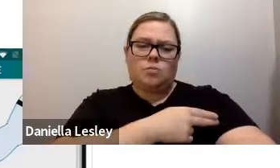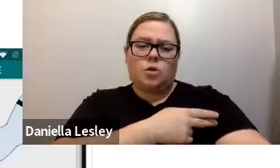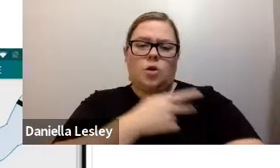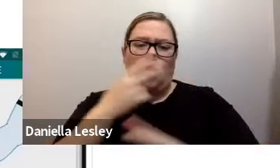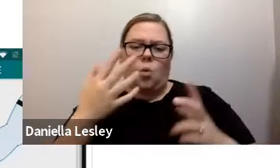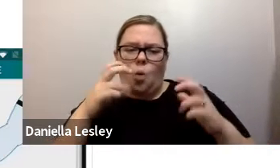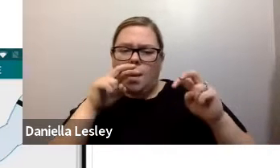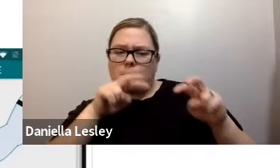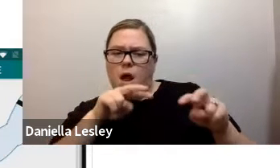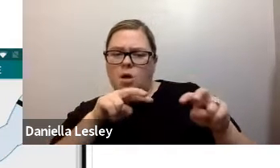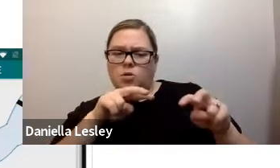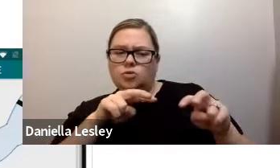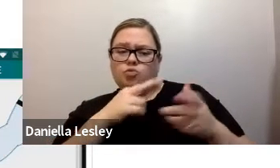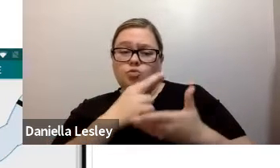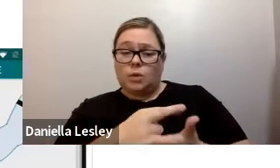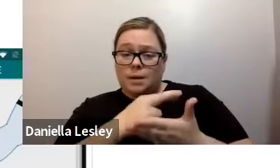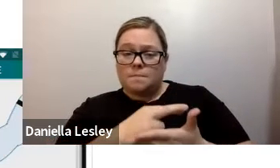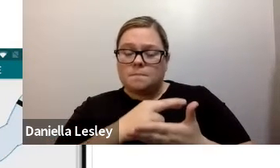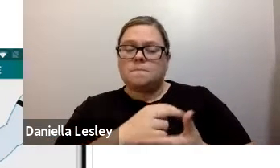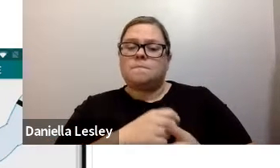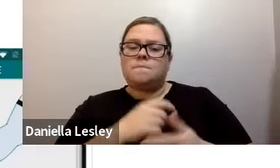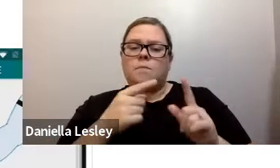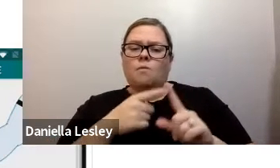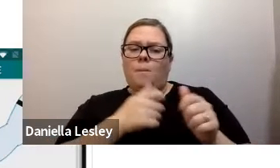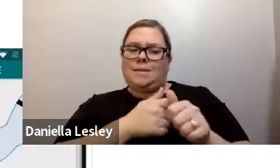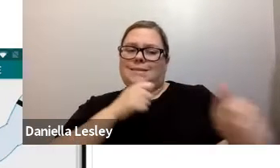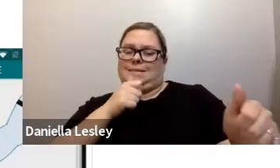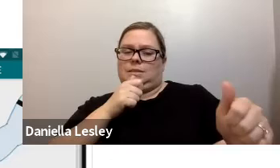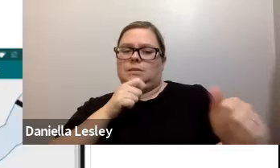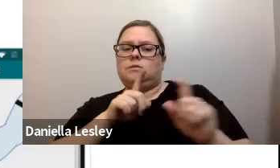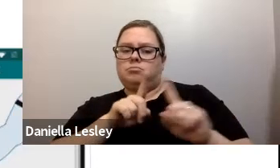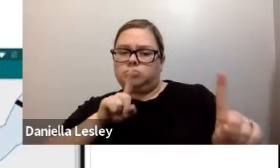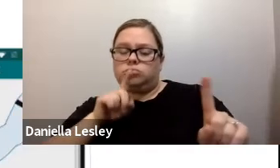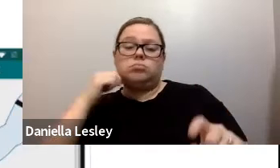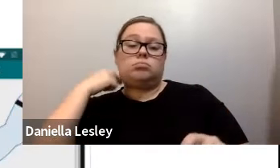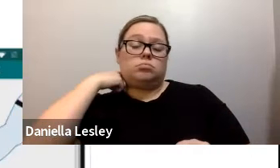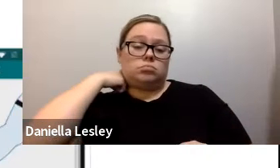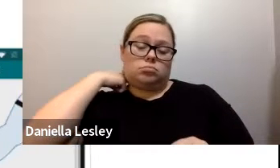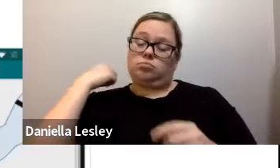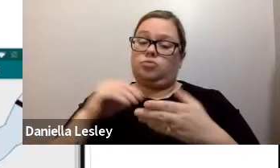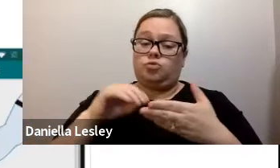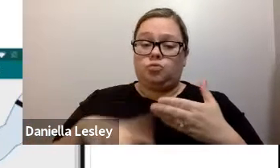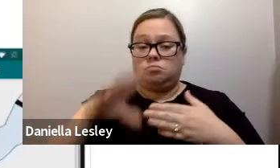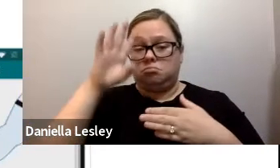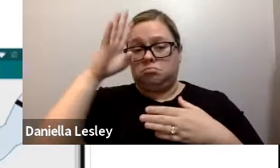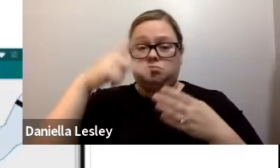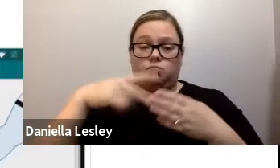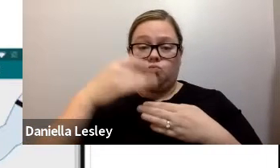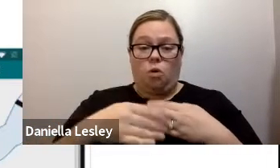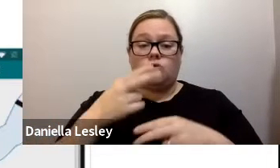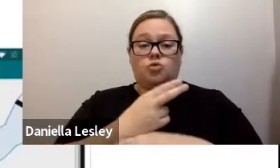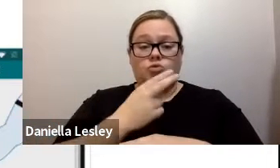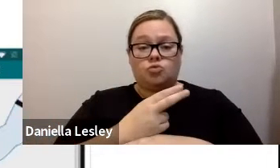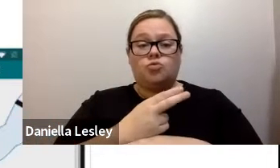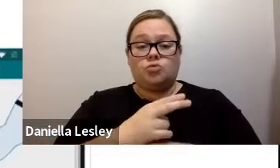monitor rehab from a distance. And so the students came up with a project that involved using